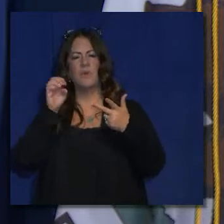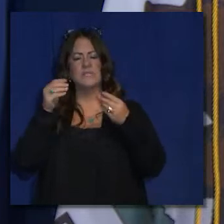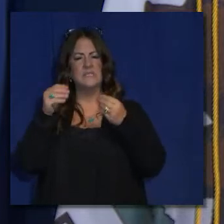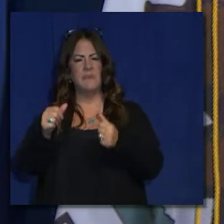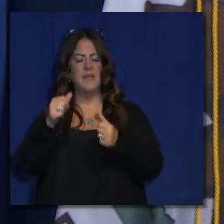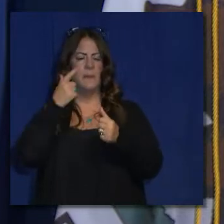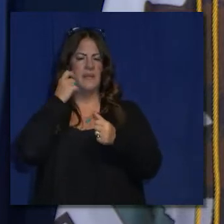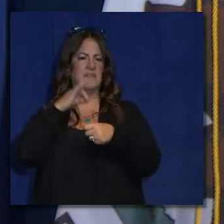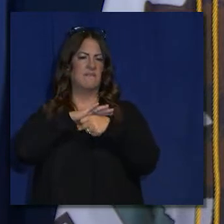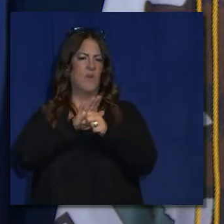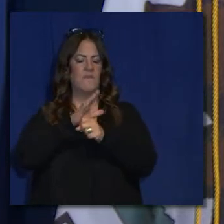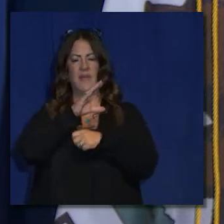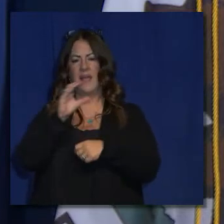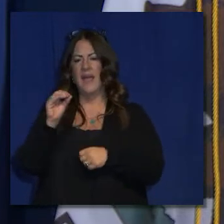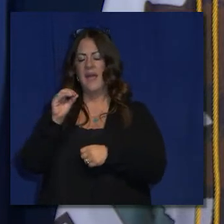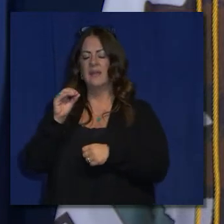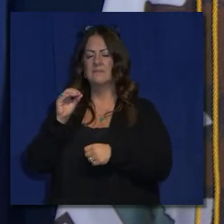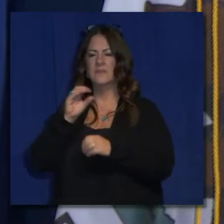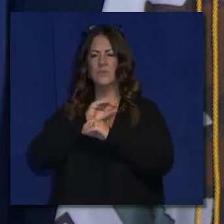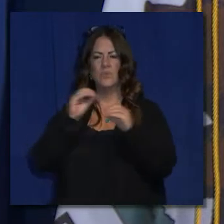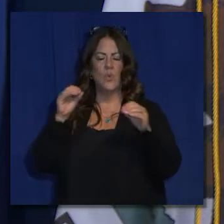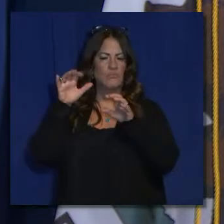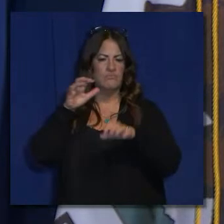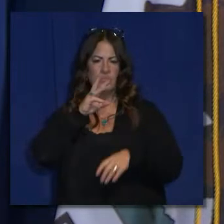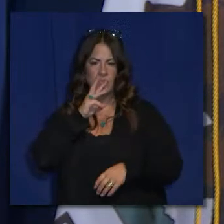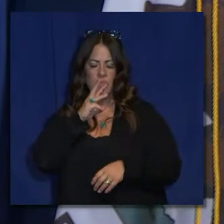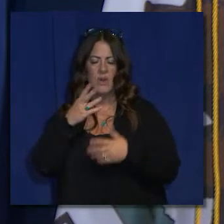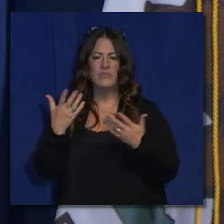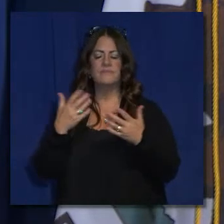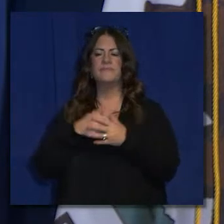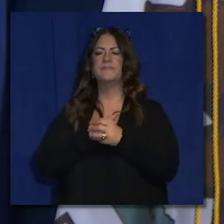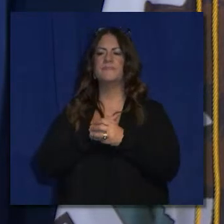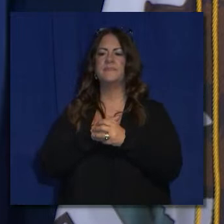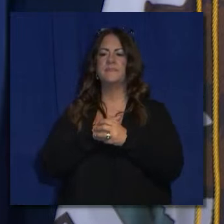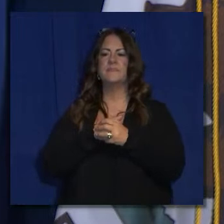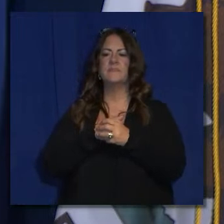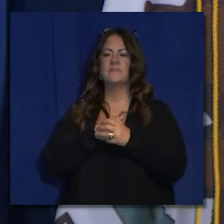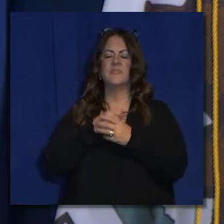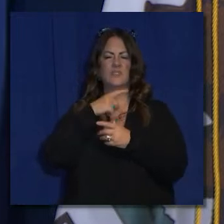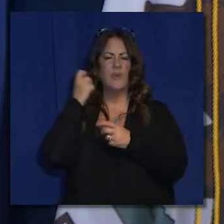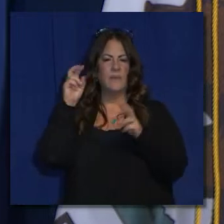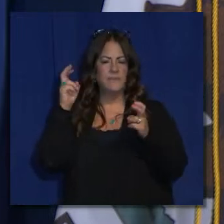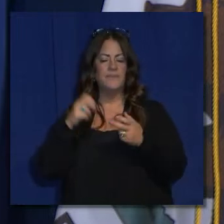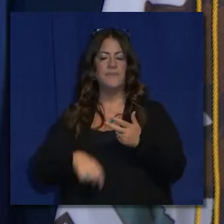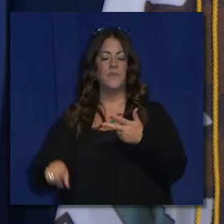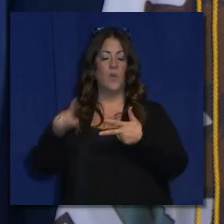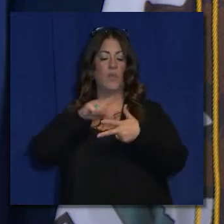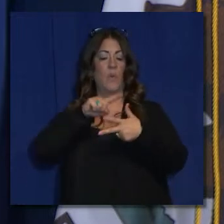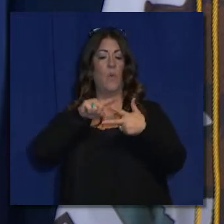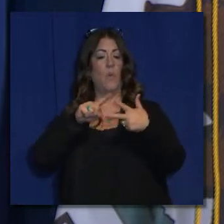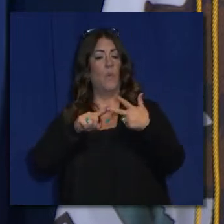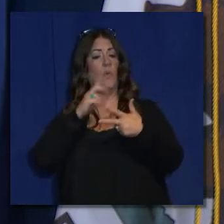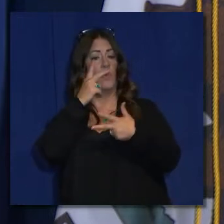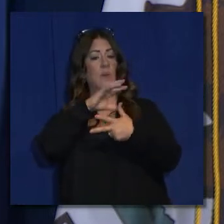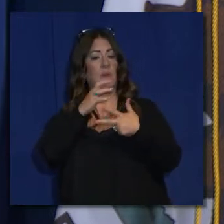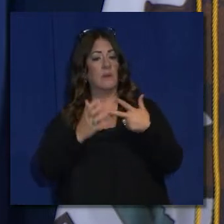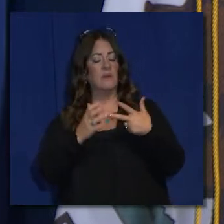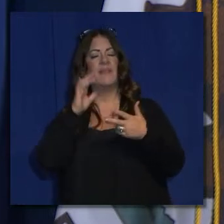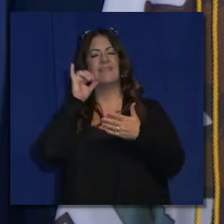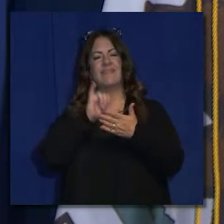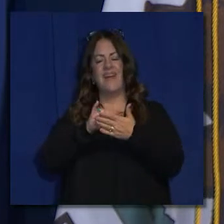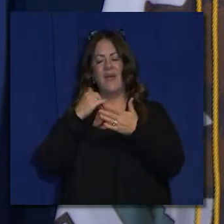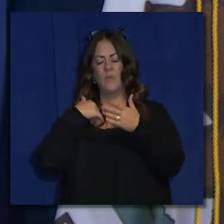drought. And under the rules of the GAN limit, this spending, these three categories that I just went through, they